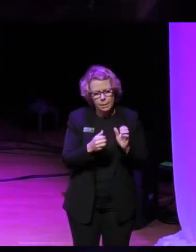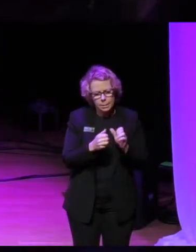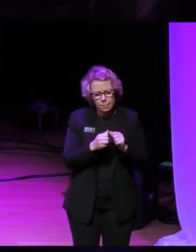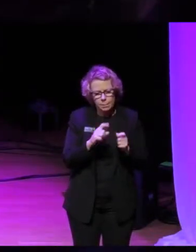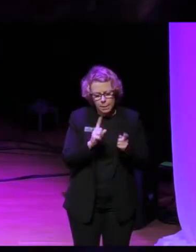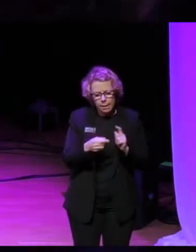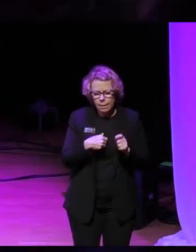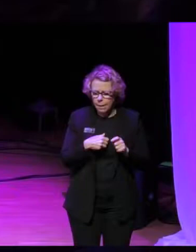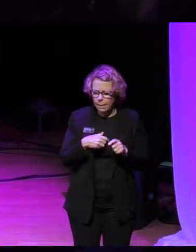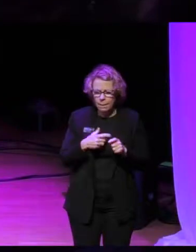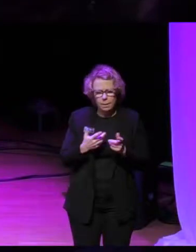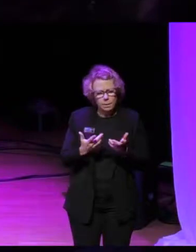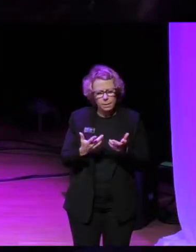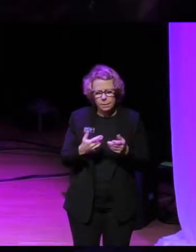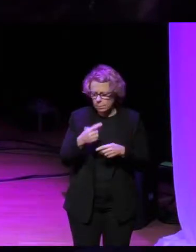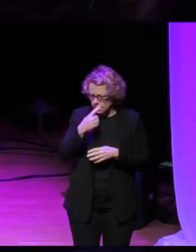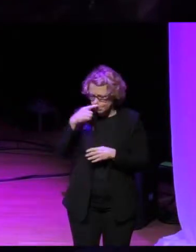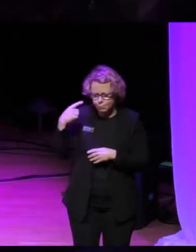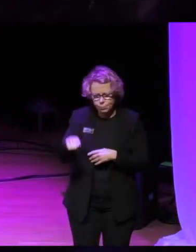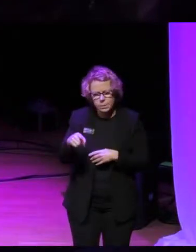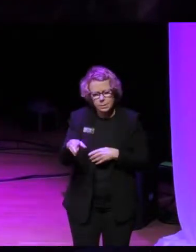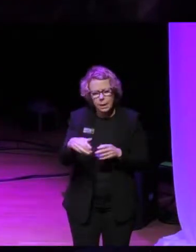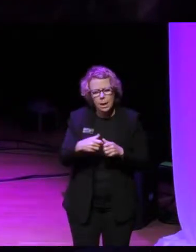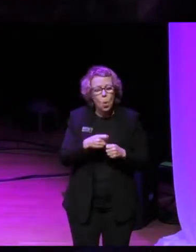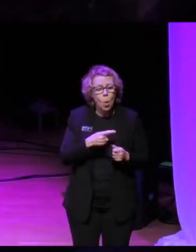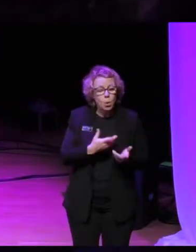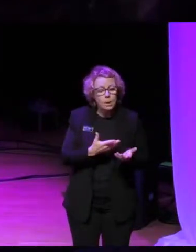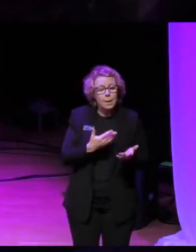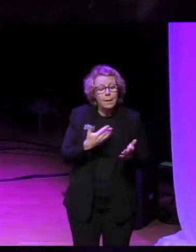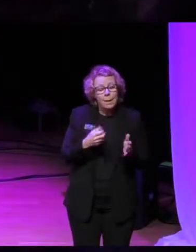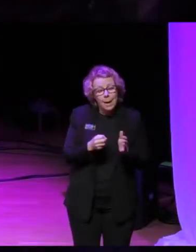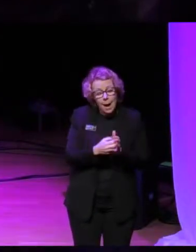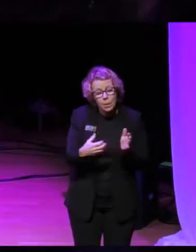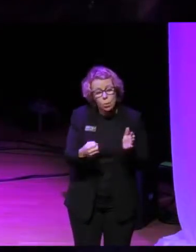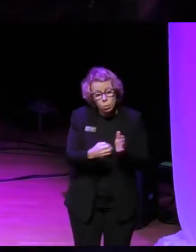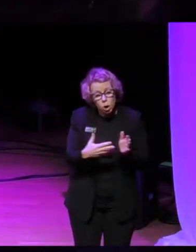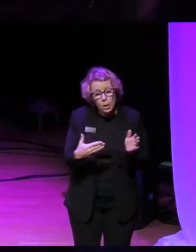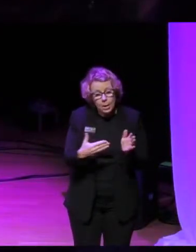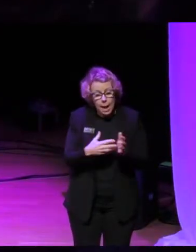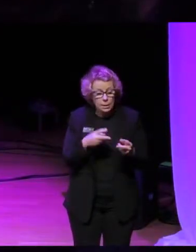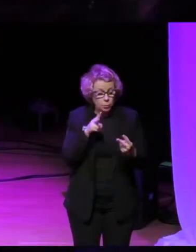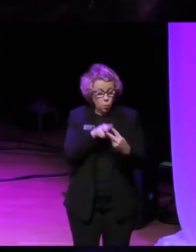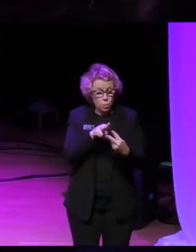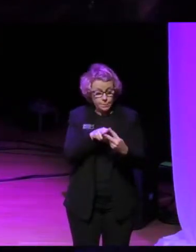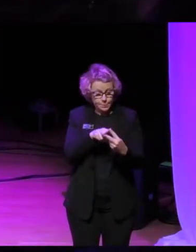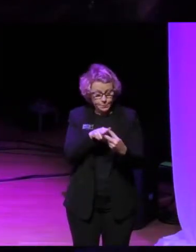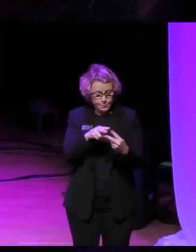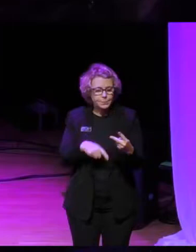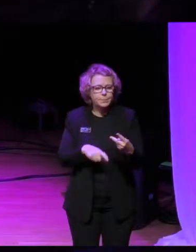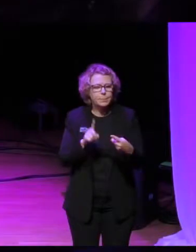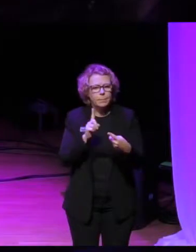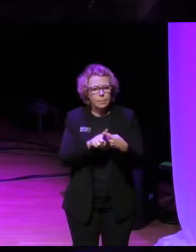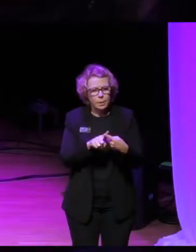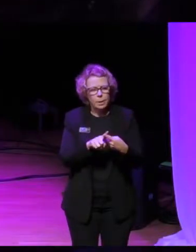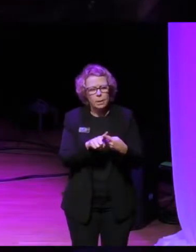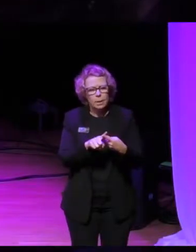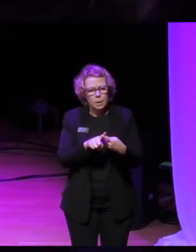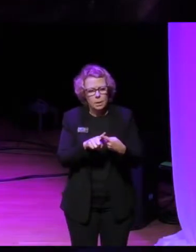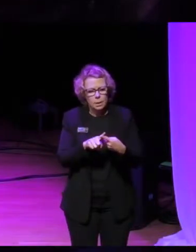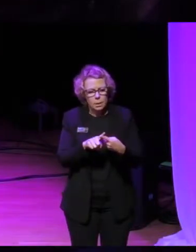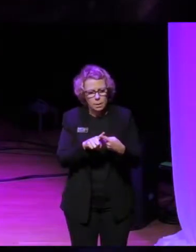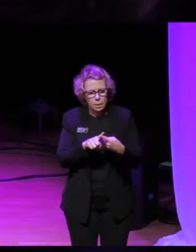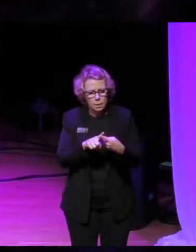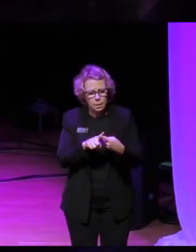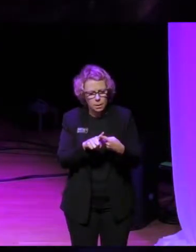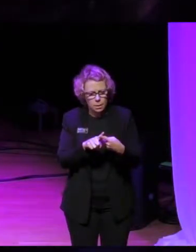heart of the government's argument was two claims. One, that they weren't imposing an